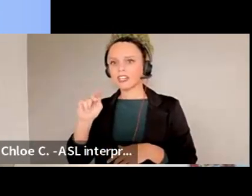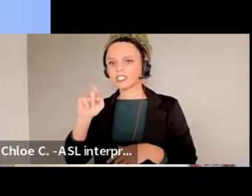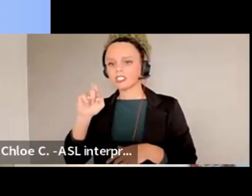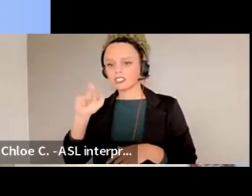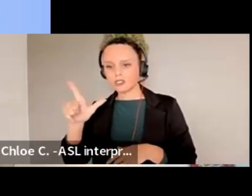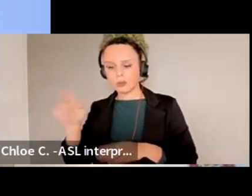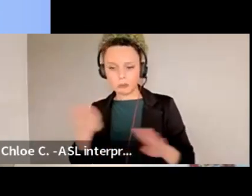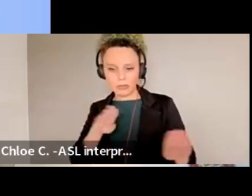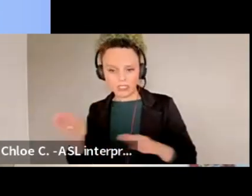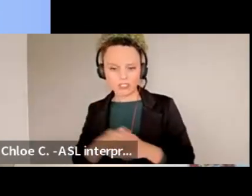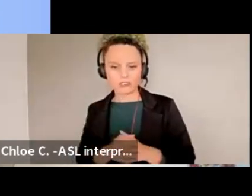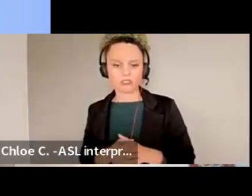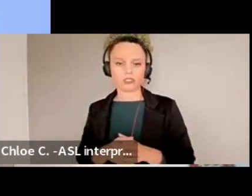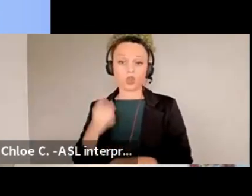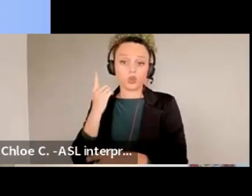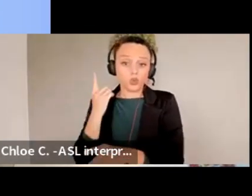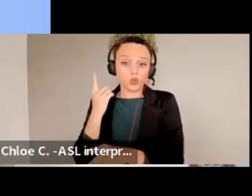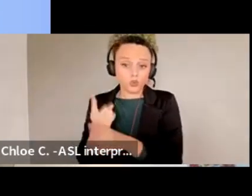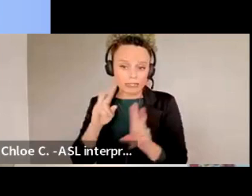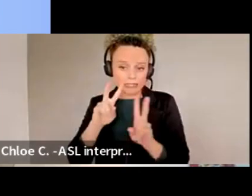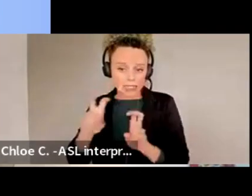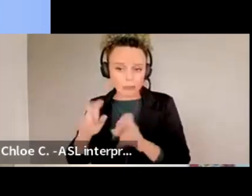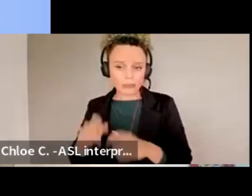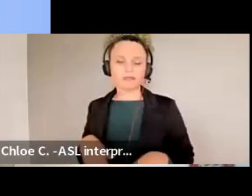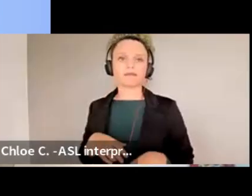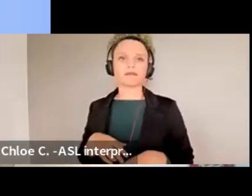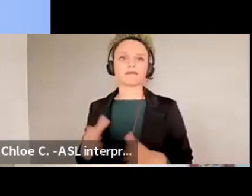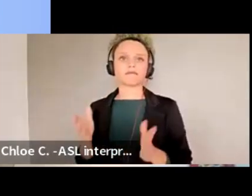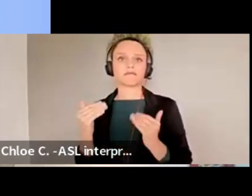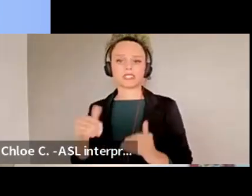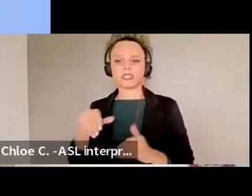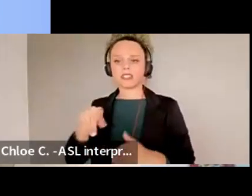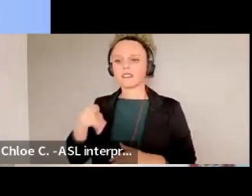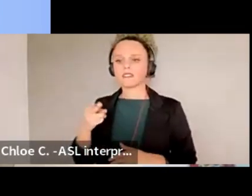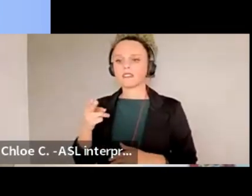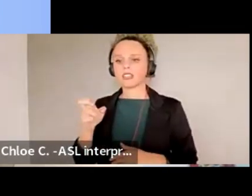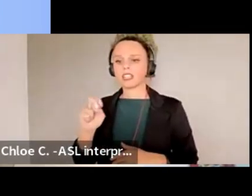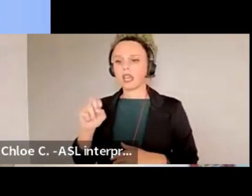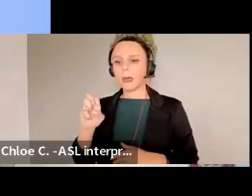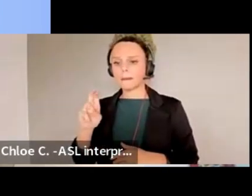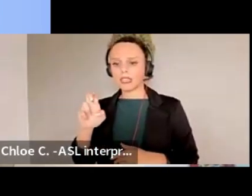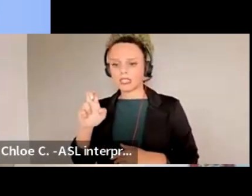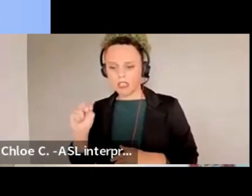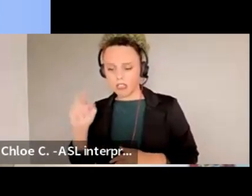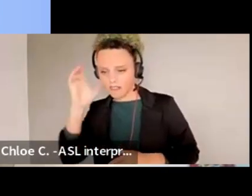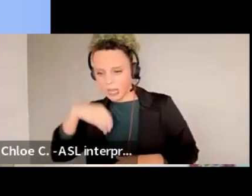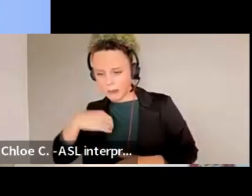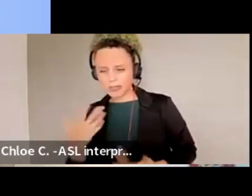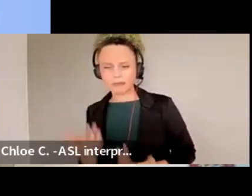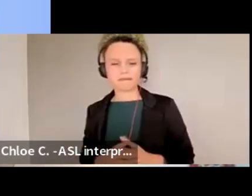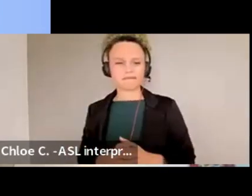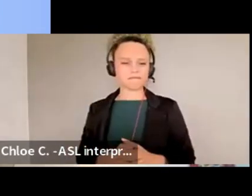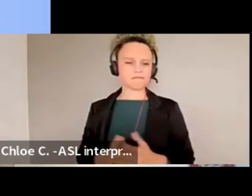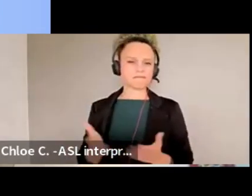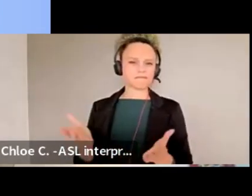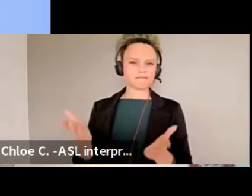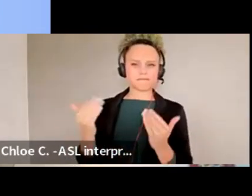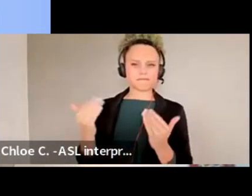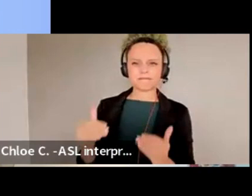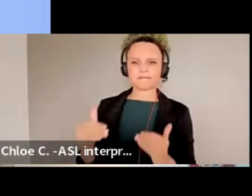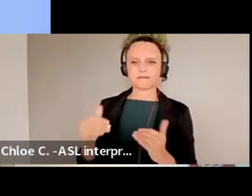burden, dysfunctional behaviors, correct assessment,